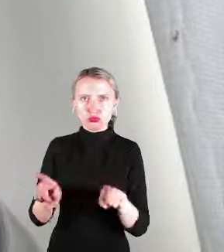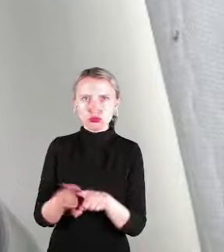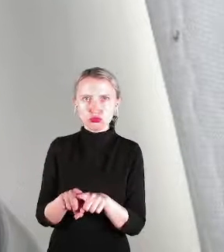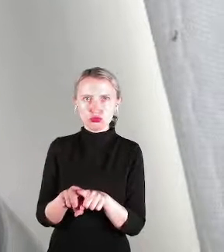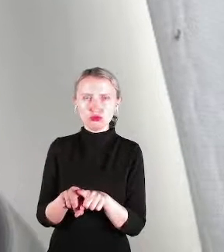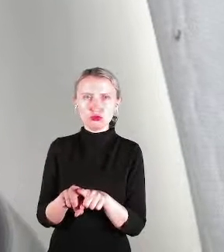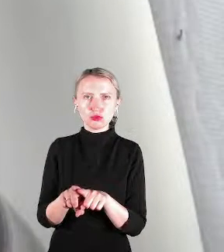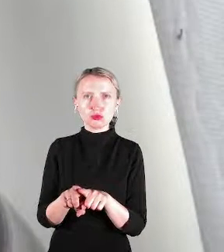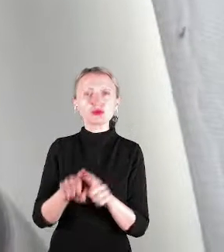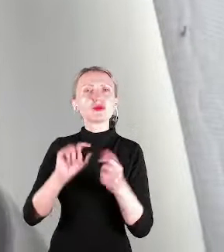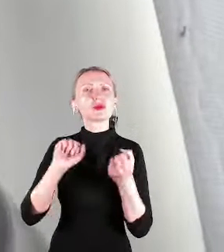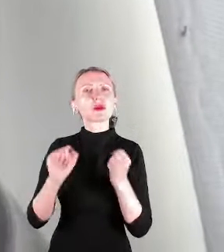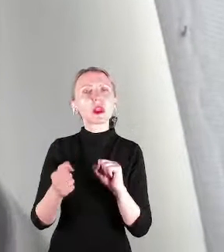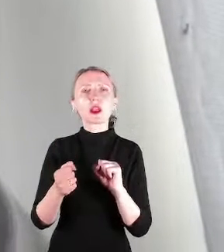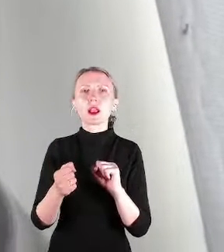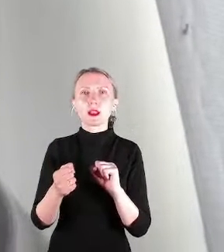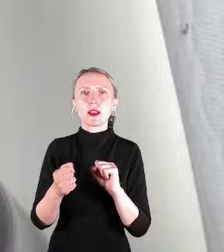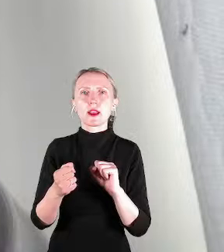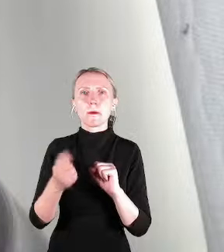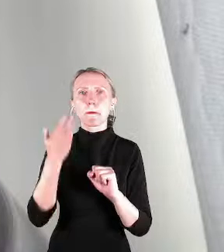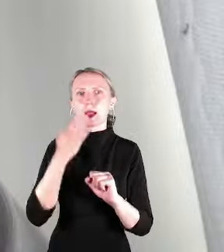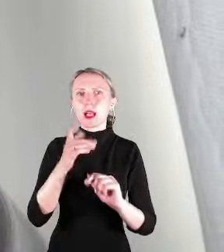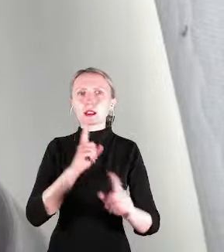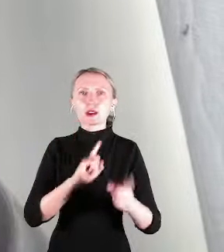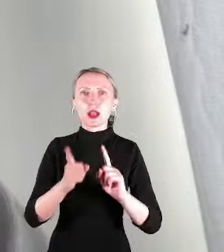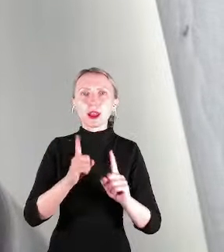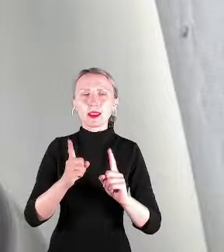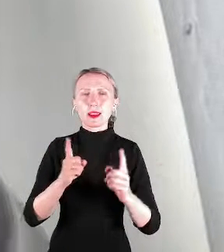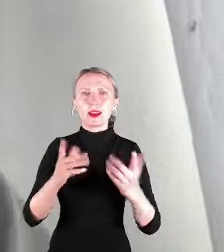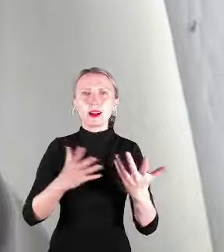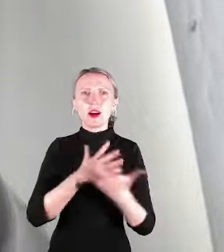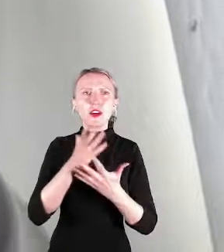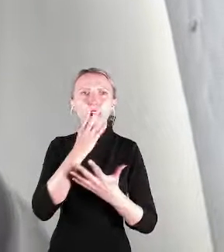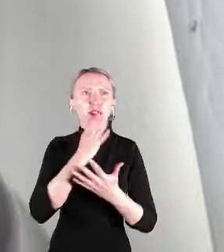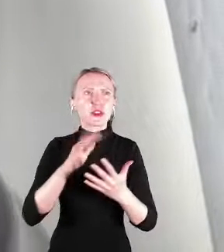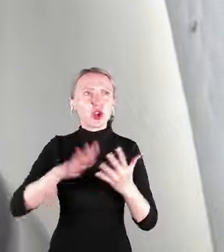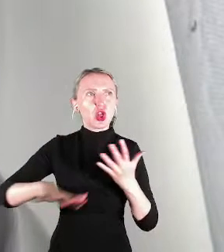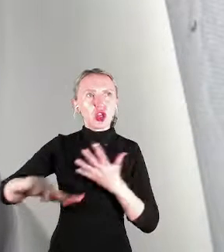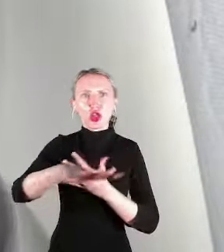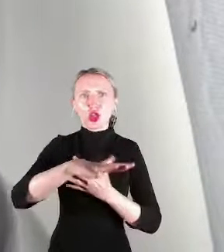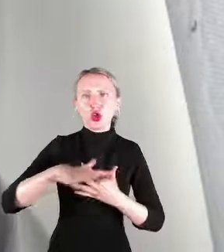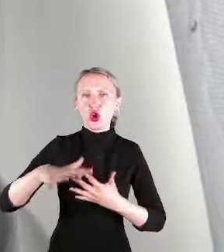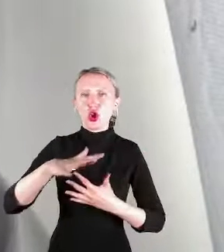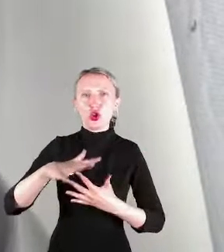quite rapidly, I would say, by giant